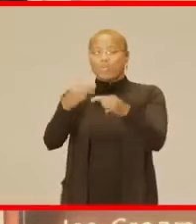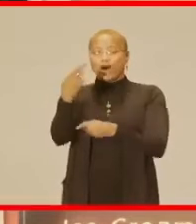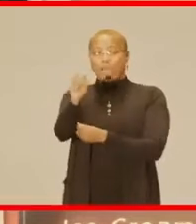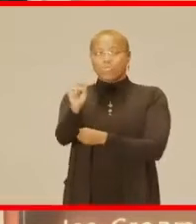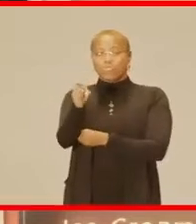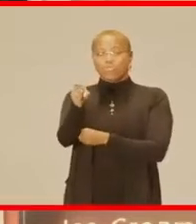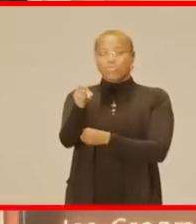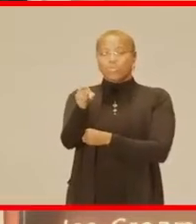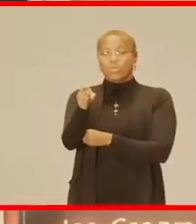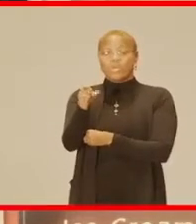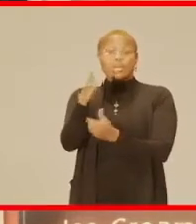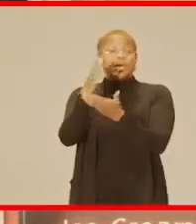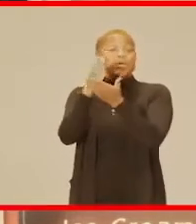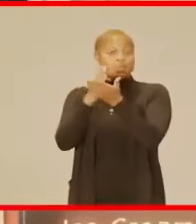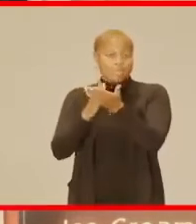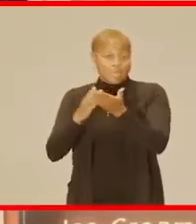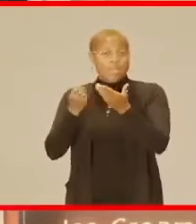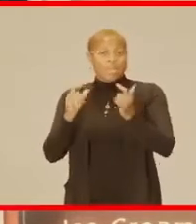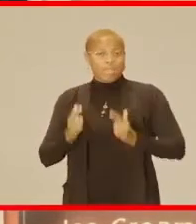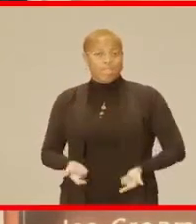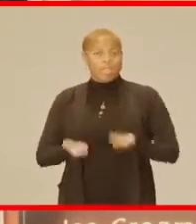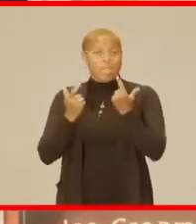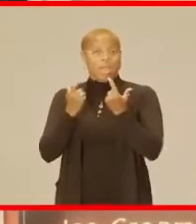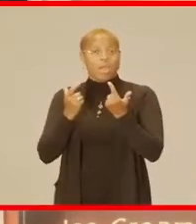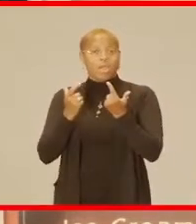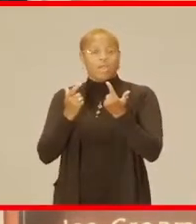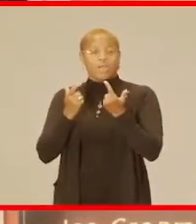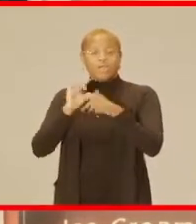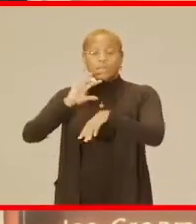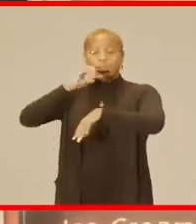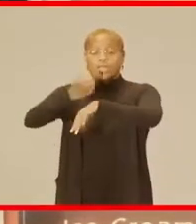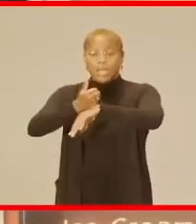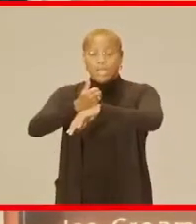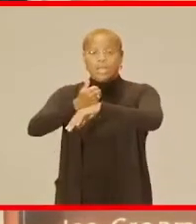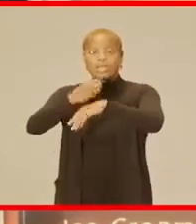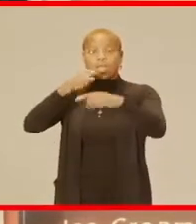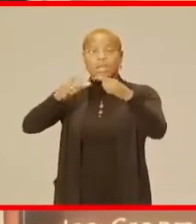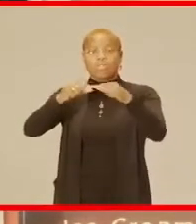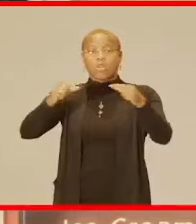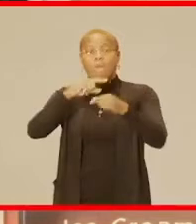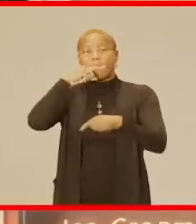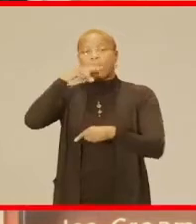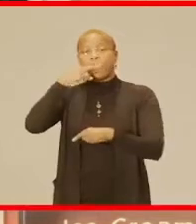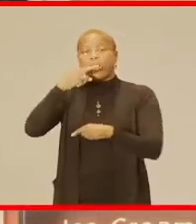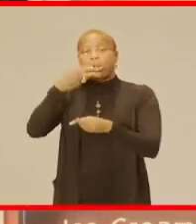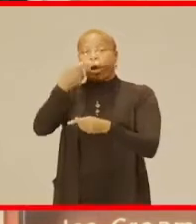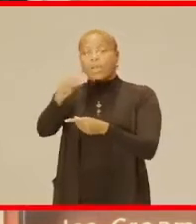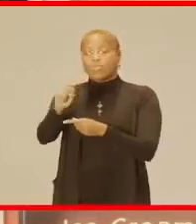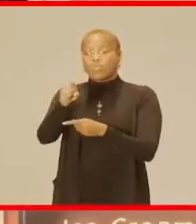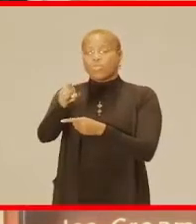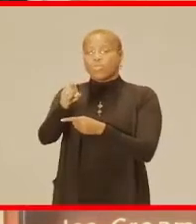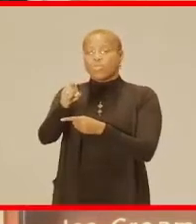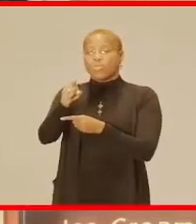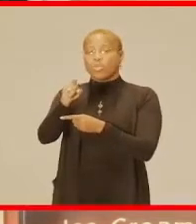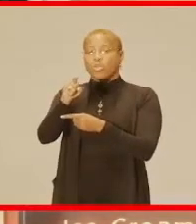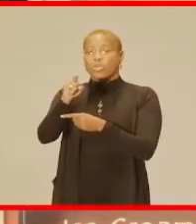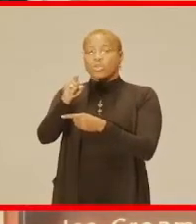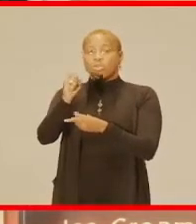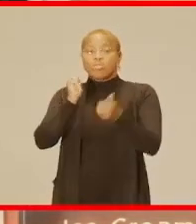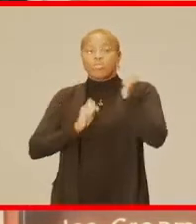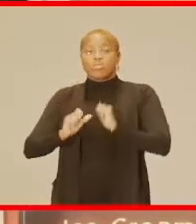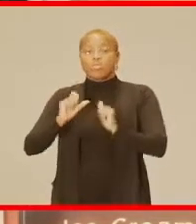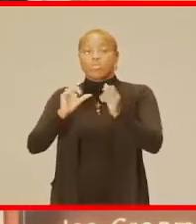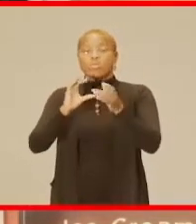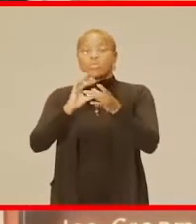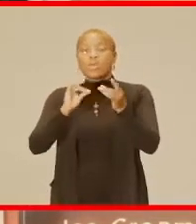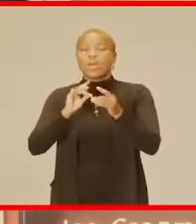It is a slice of life anime set in a Japanese public high school about a girl who likes